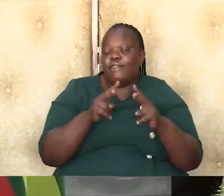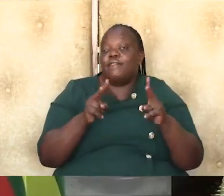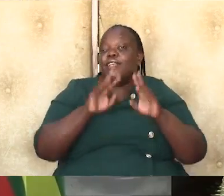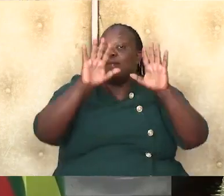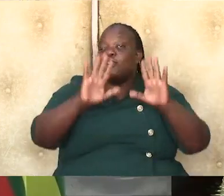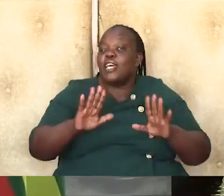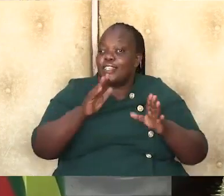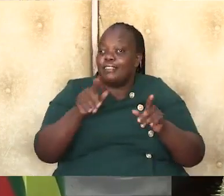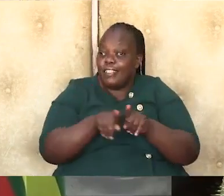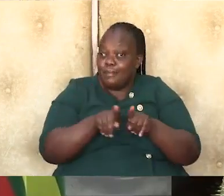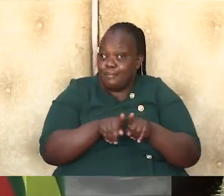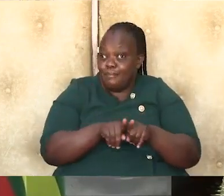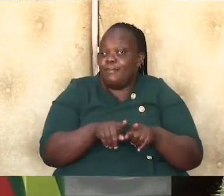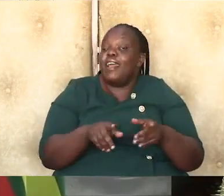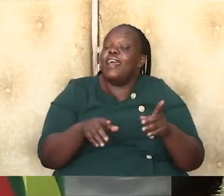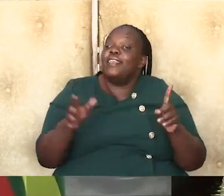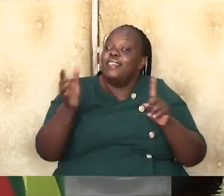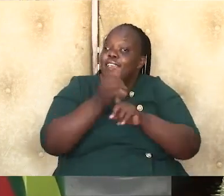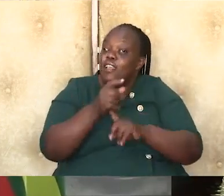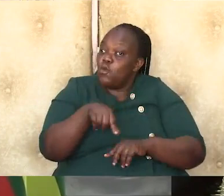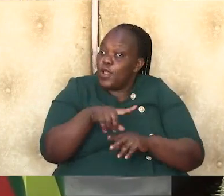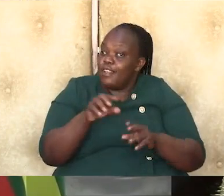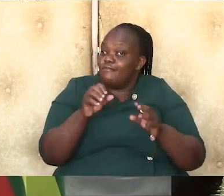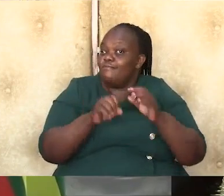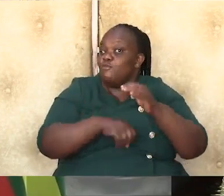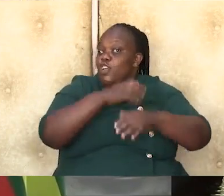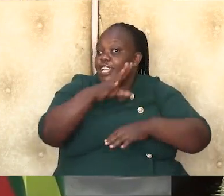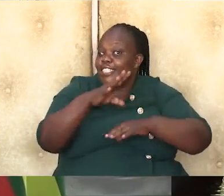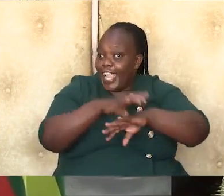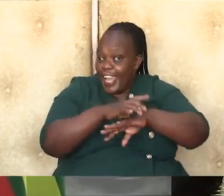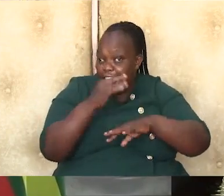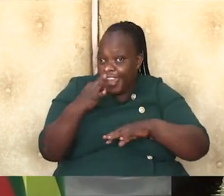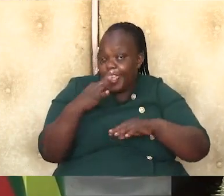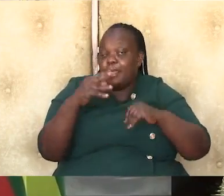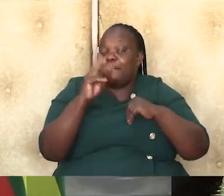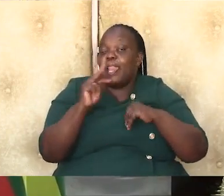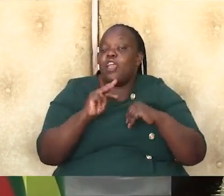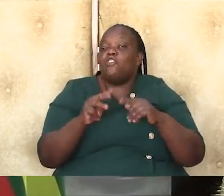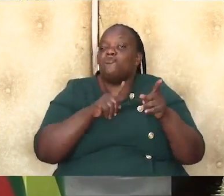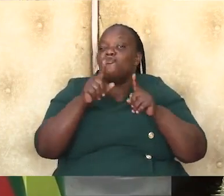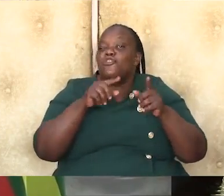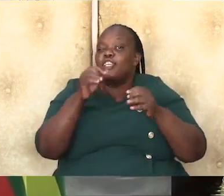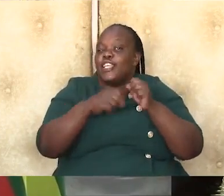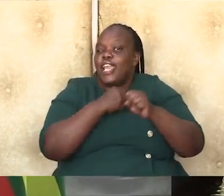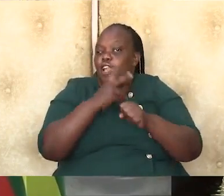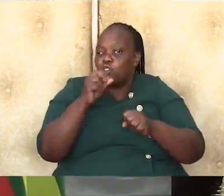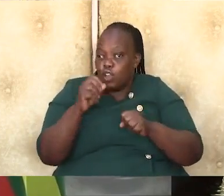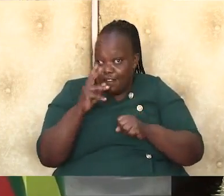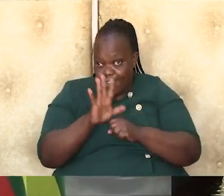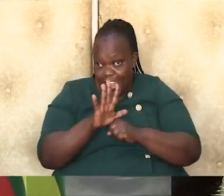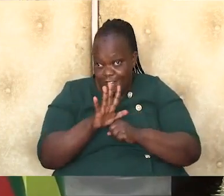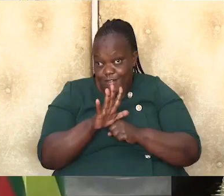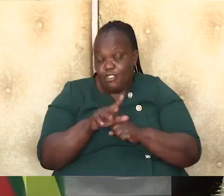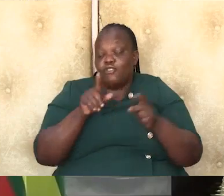important, as a destination. So we project to receive about 3 million tourists by the year 2025. Because